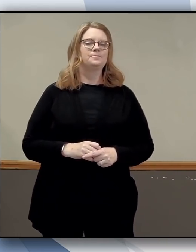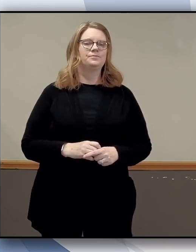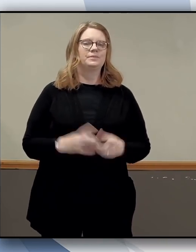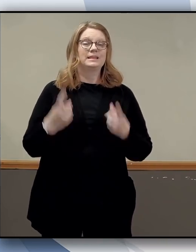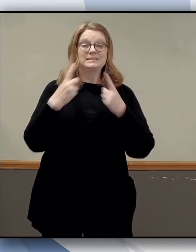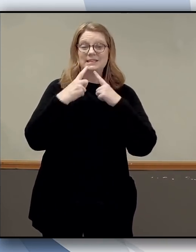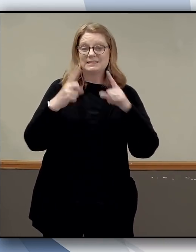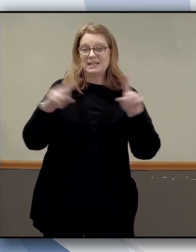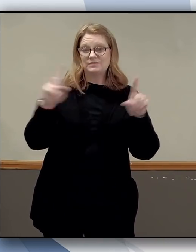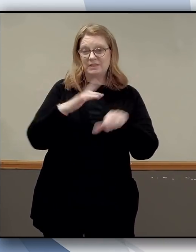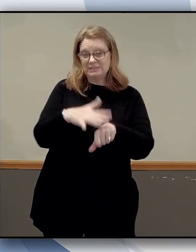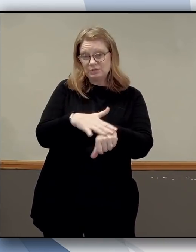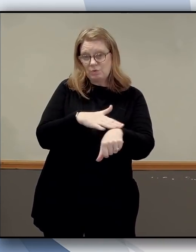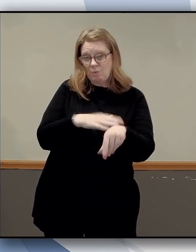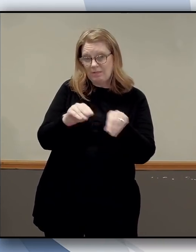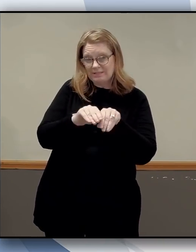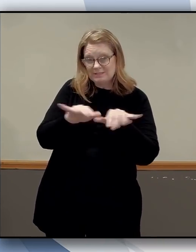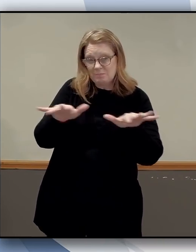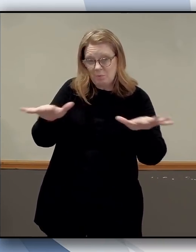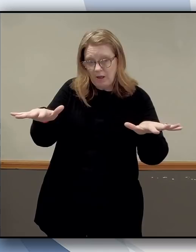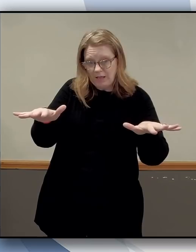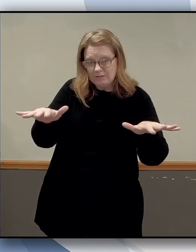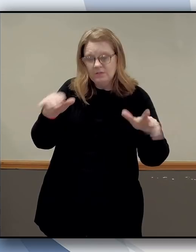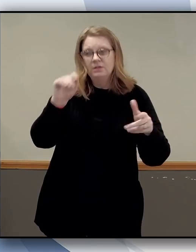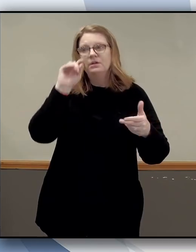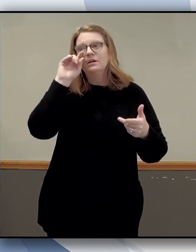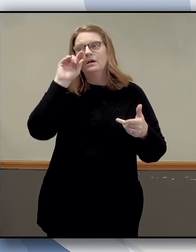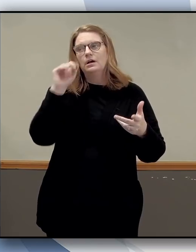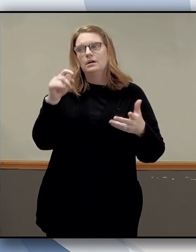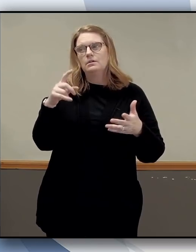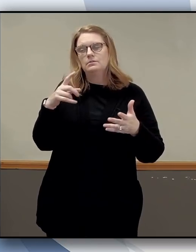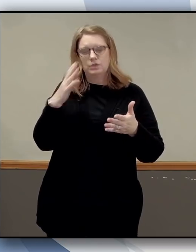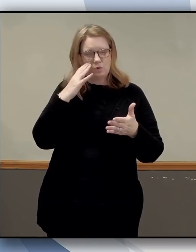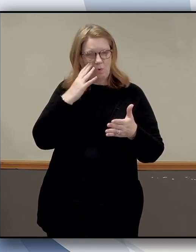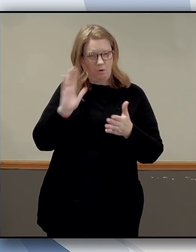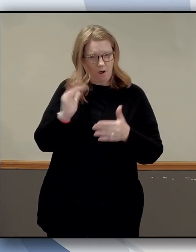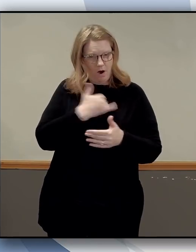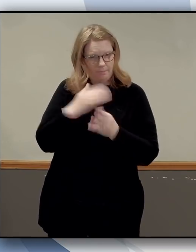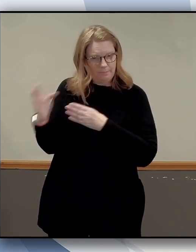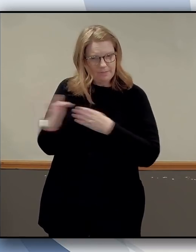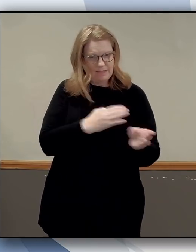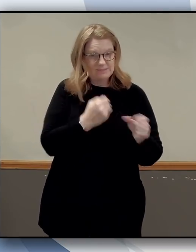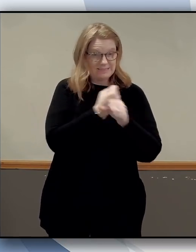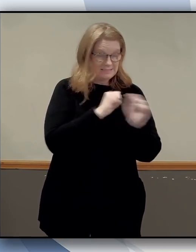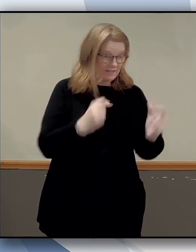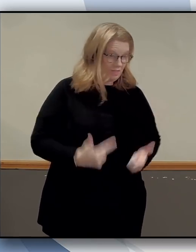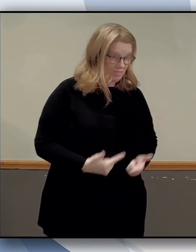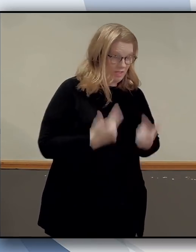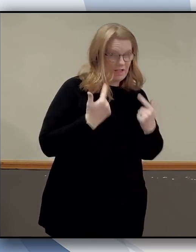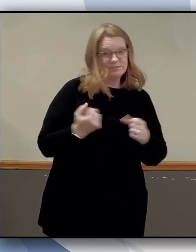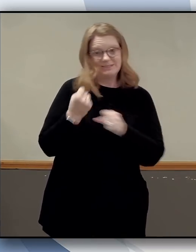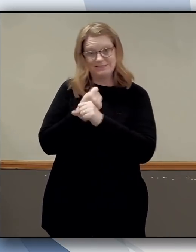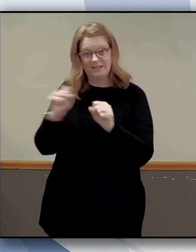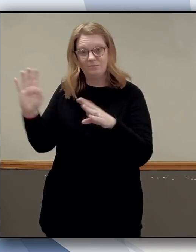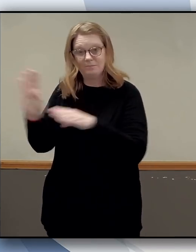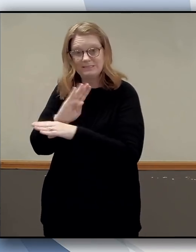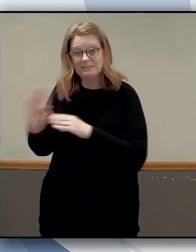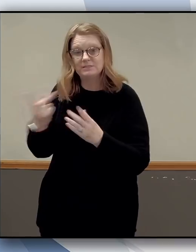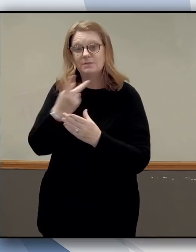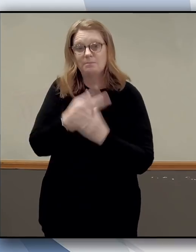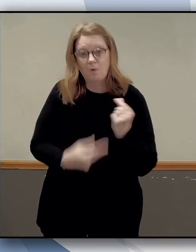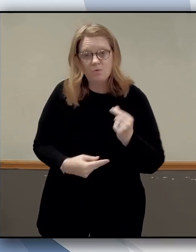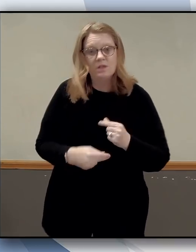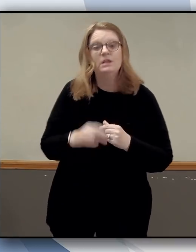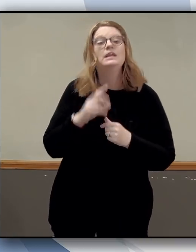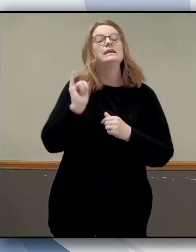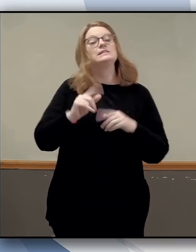slowing the spread of a virus, as we talk about our strategies to save lives and livelihoods, is dependent not just on